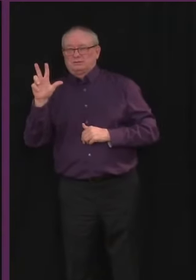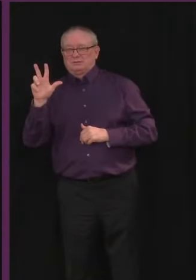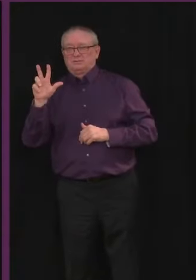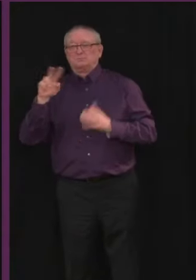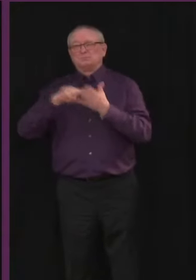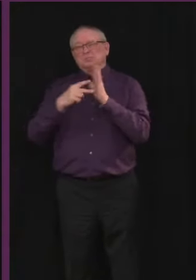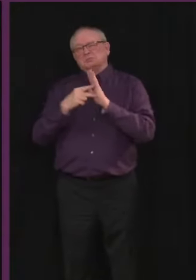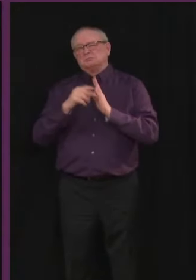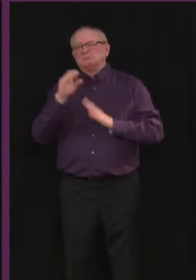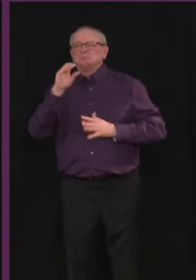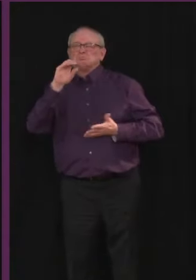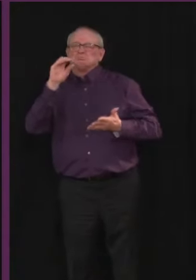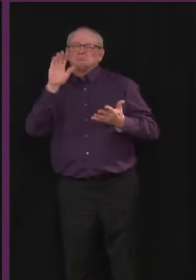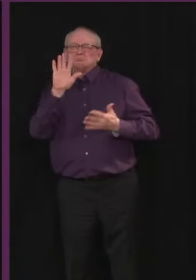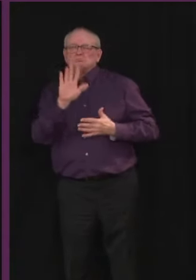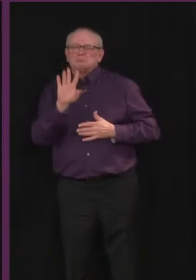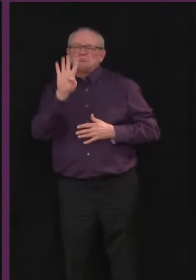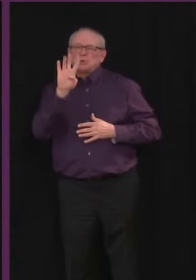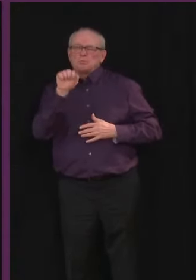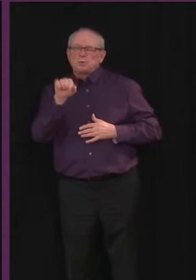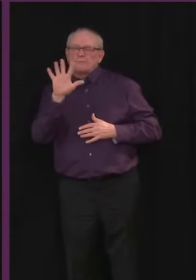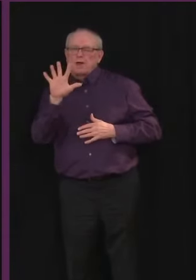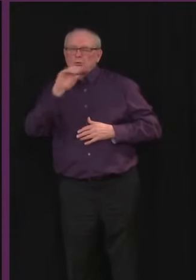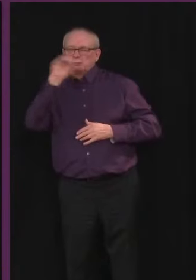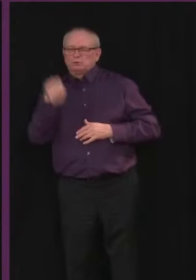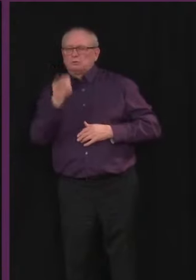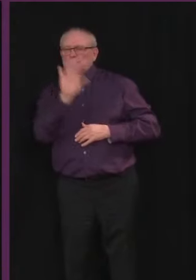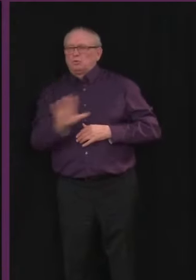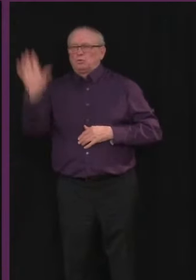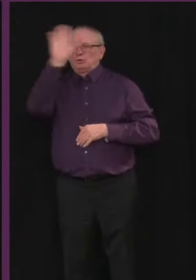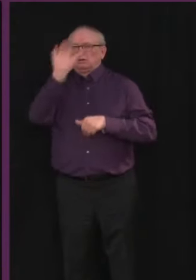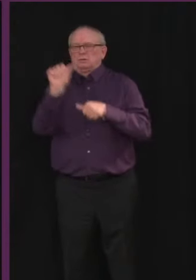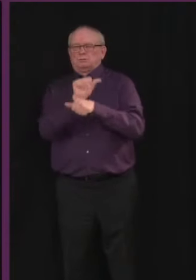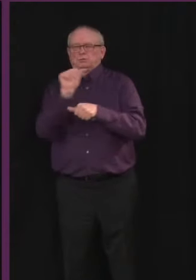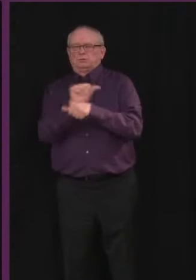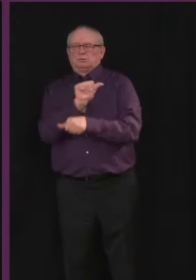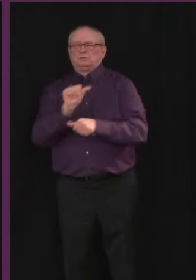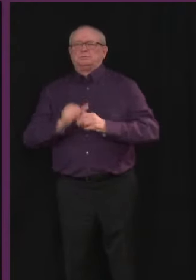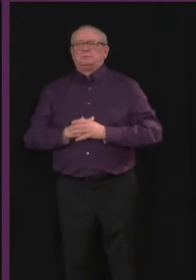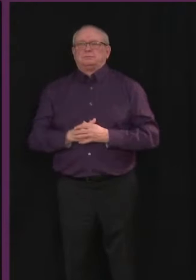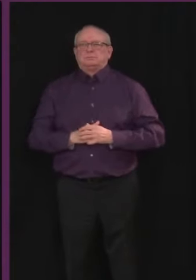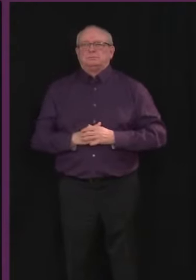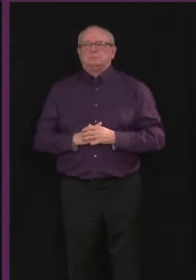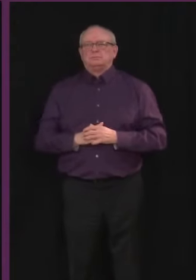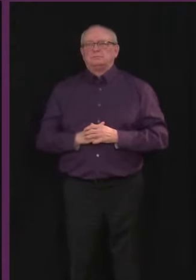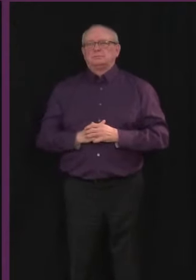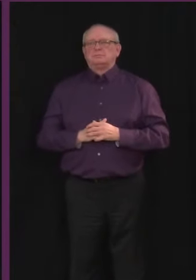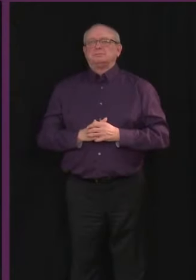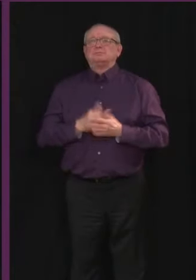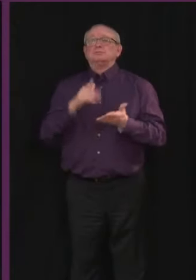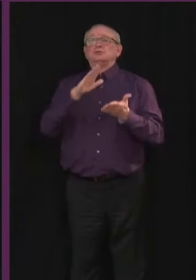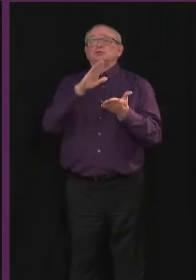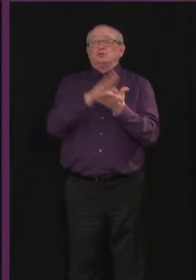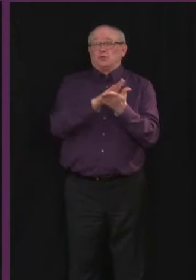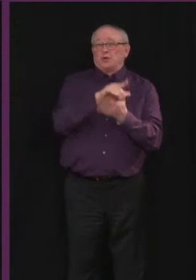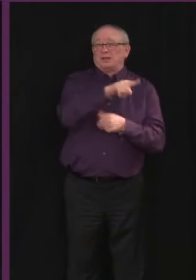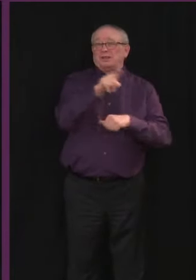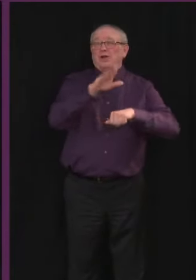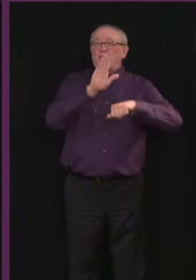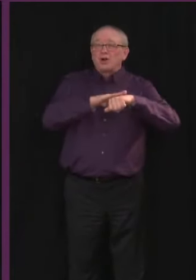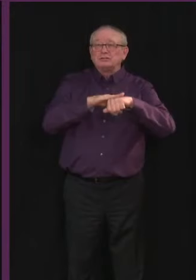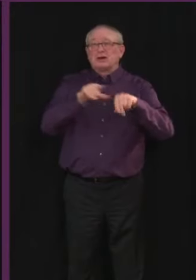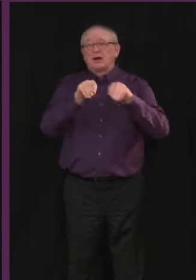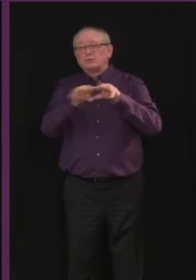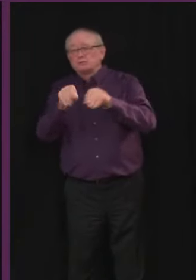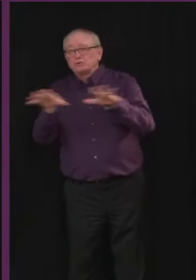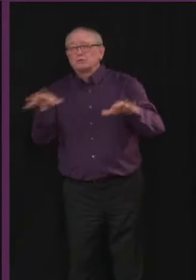positivity rate currently stands at about 4.5%. There are currently 235 schools under alerts